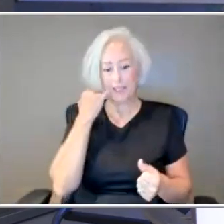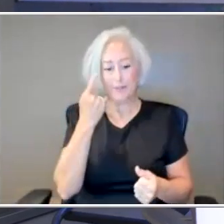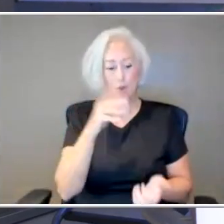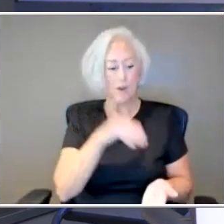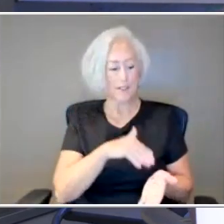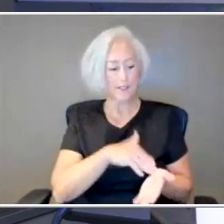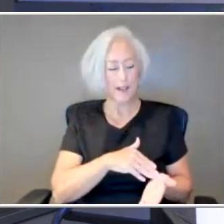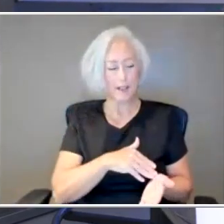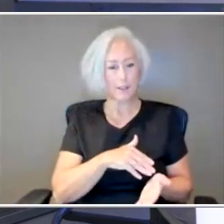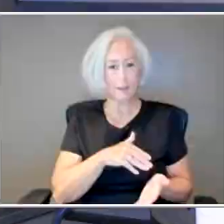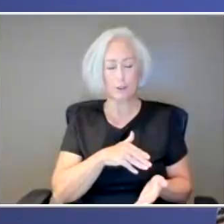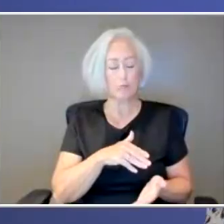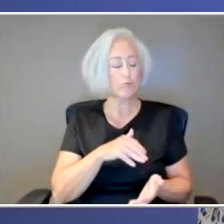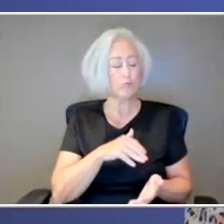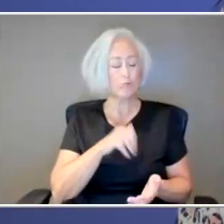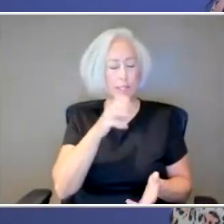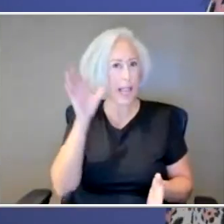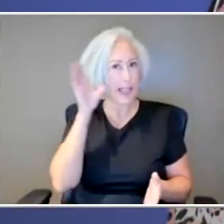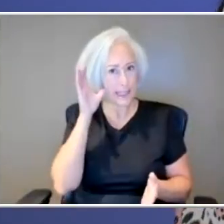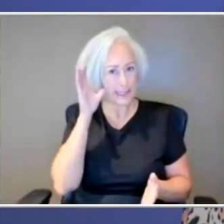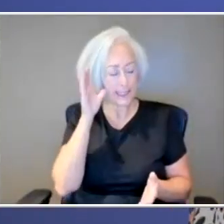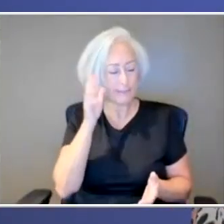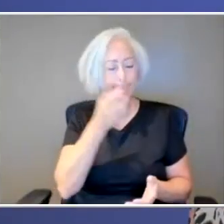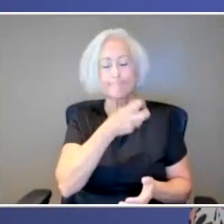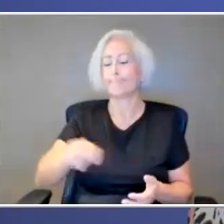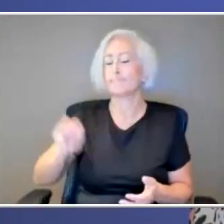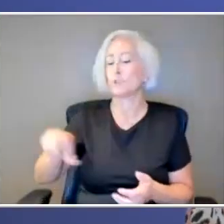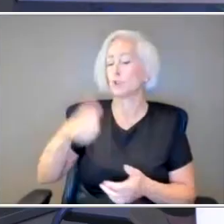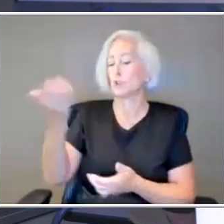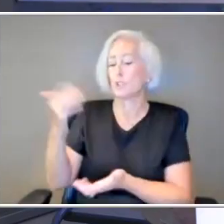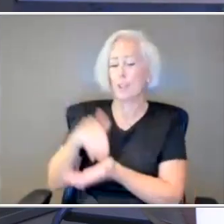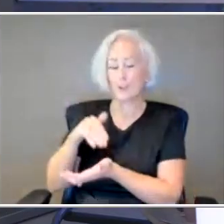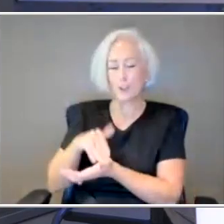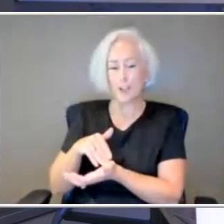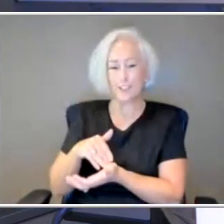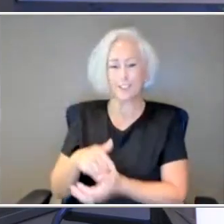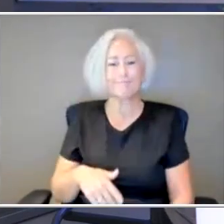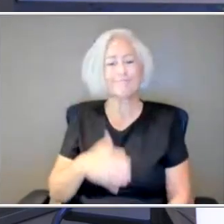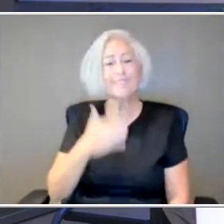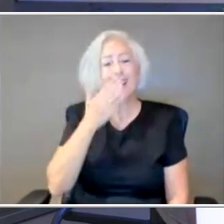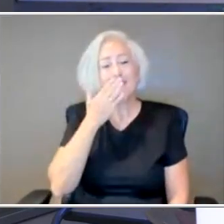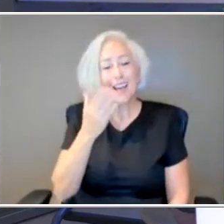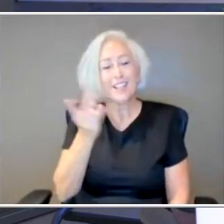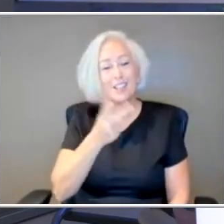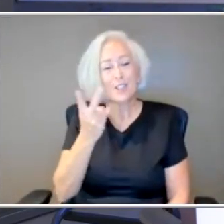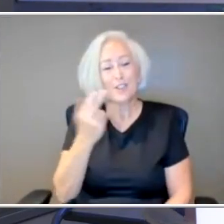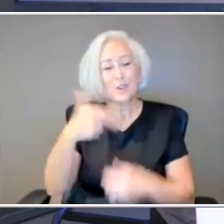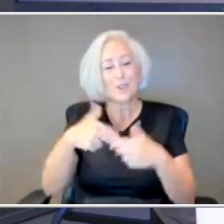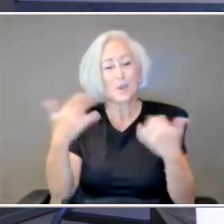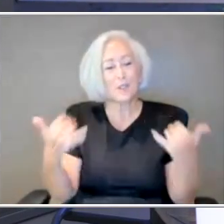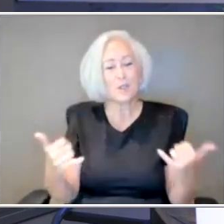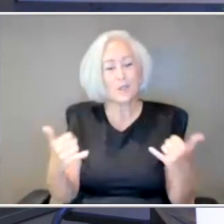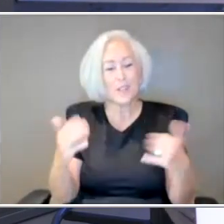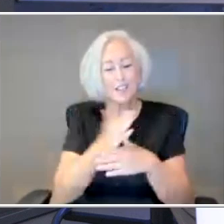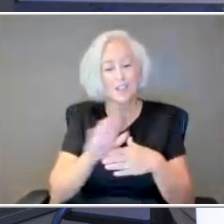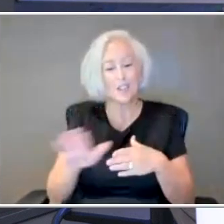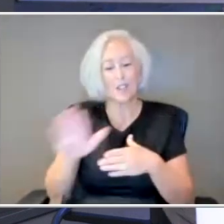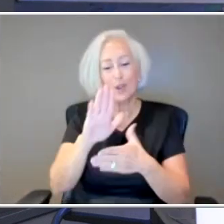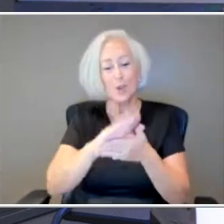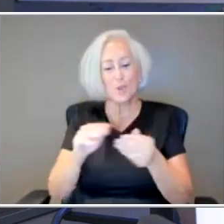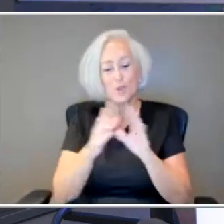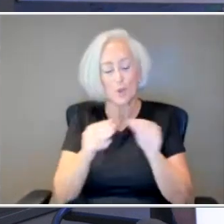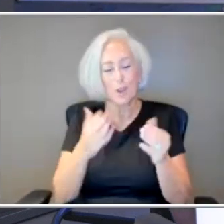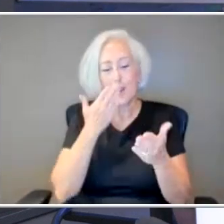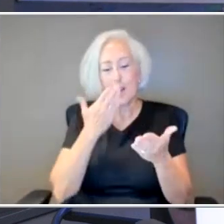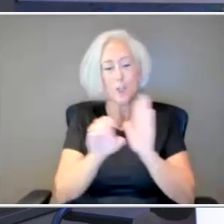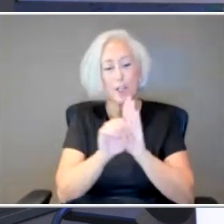you, find someone else. Don't We ever cannot wait. thank you enough for both of you being here to share your story and just be such great examples of advocating